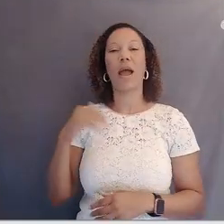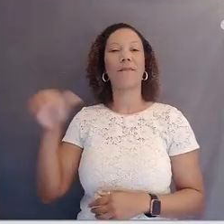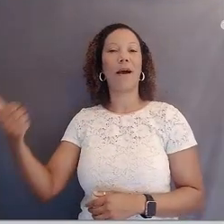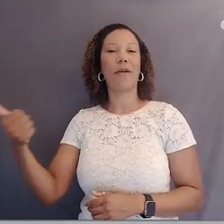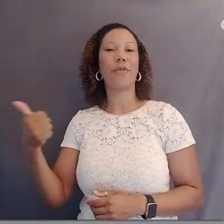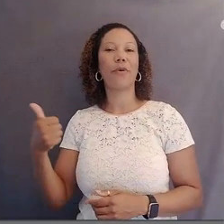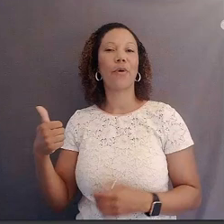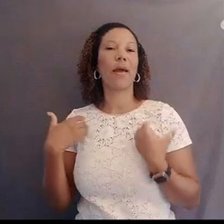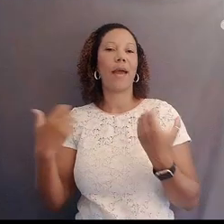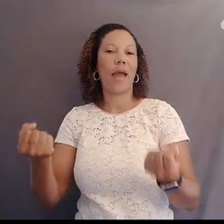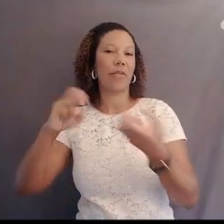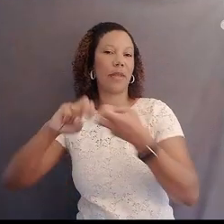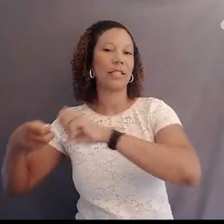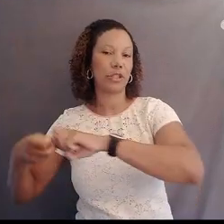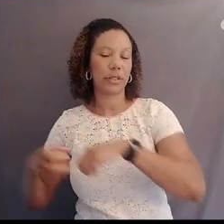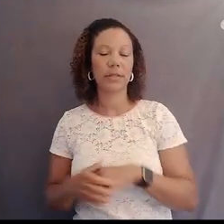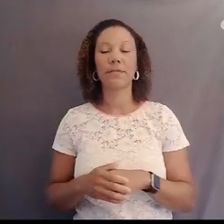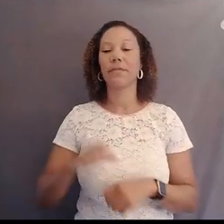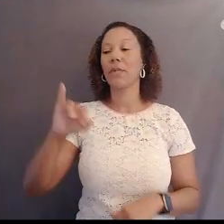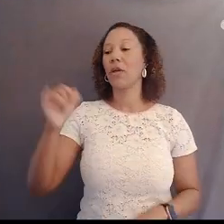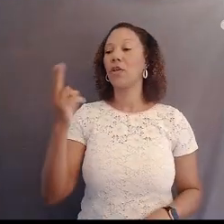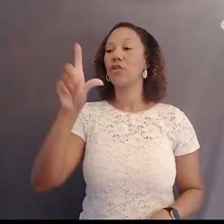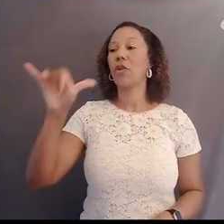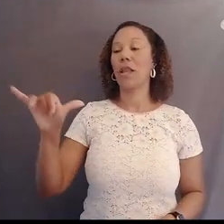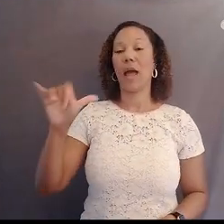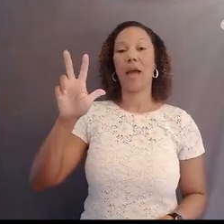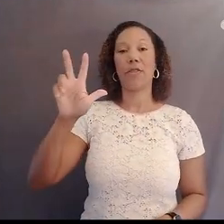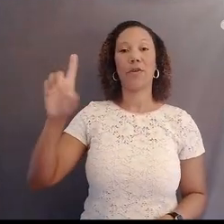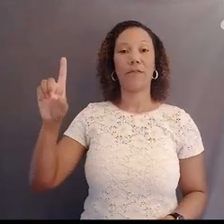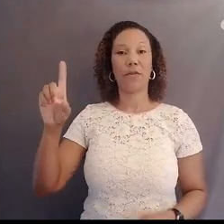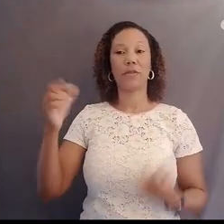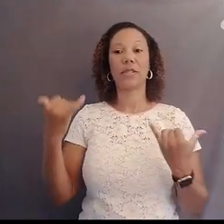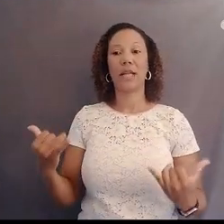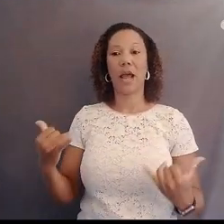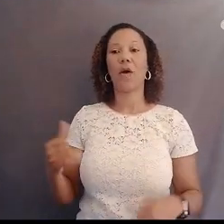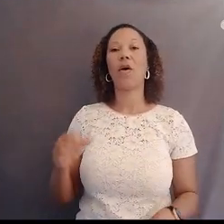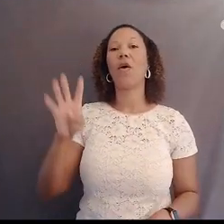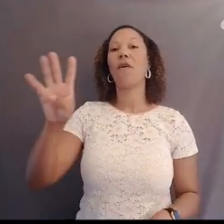Now, across California, as of July 31st, there are now